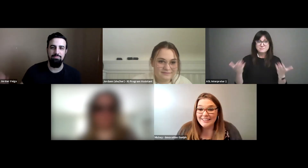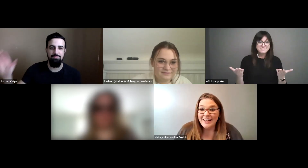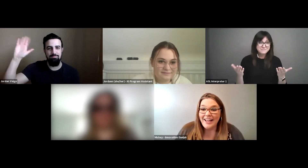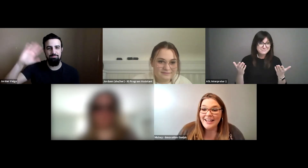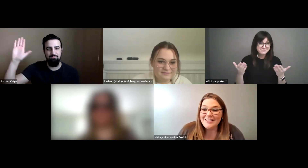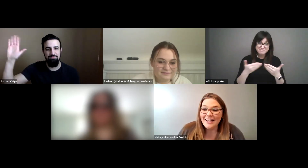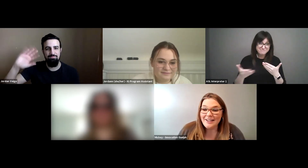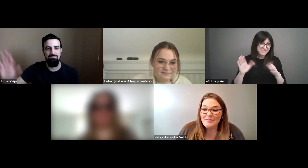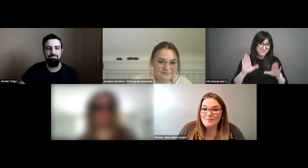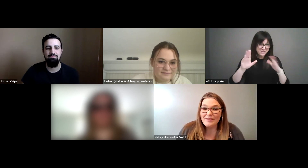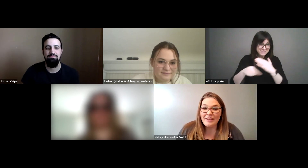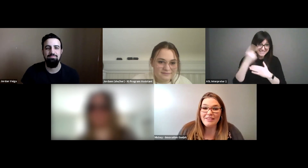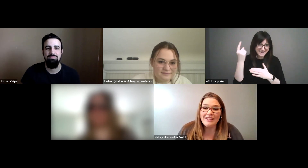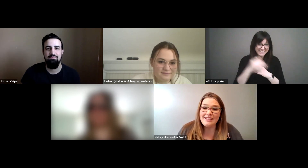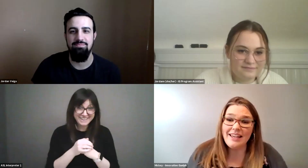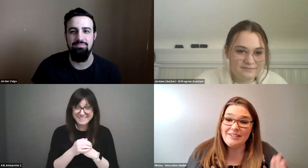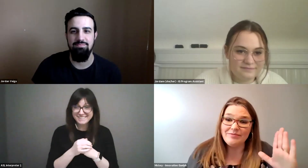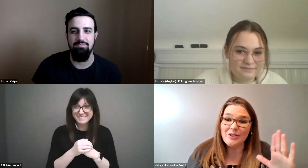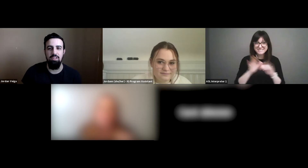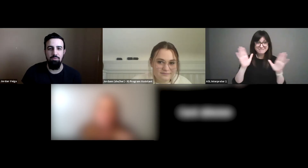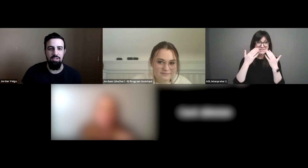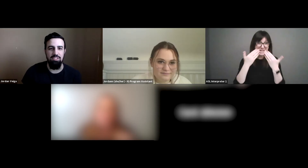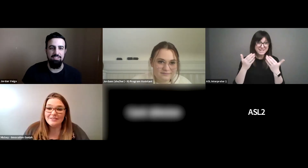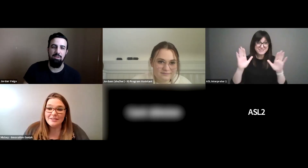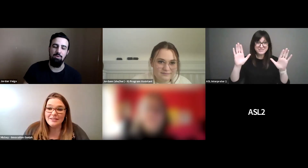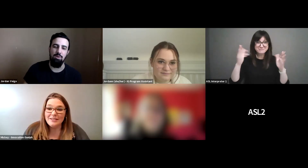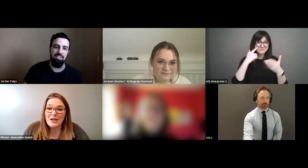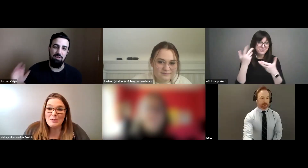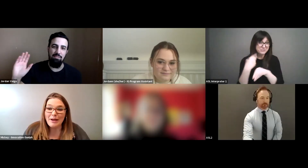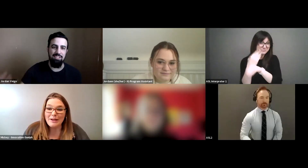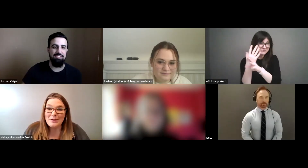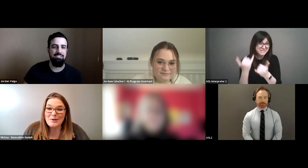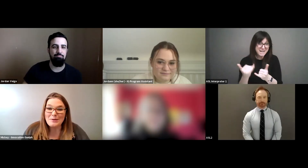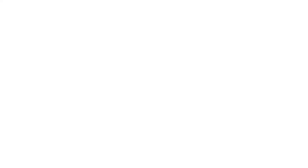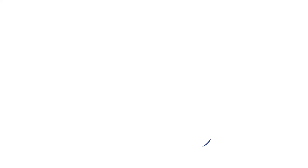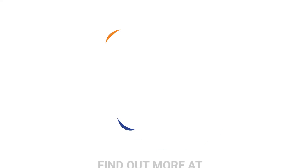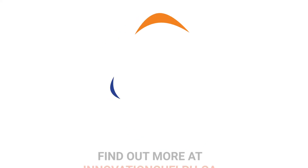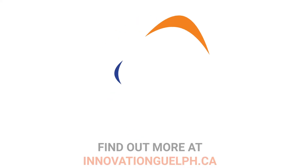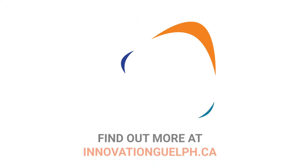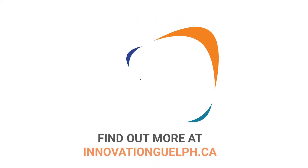And thanks again for joining us. Of course. Thanks for having us.